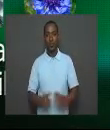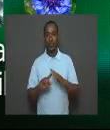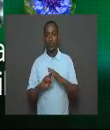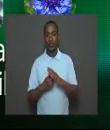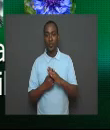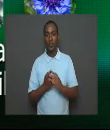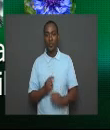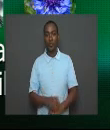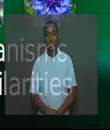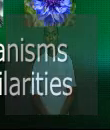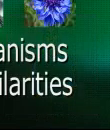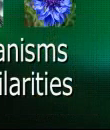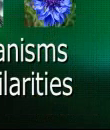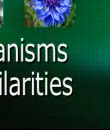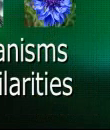Begin.